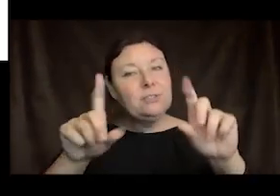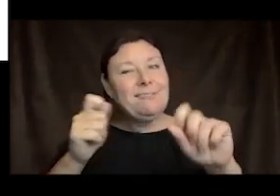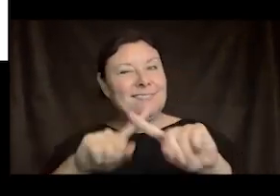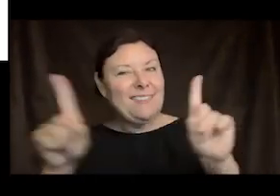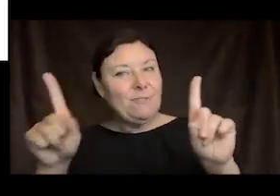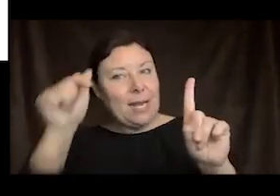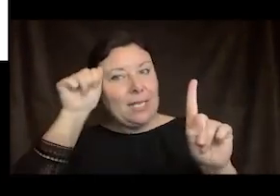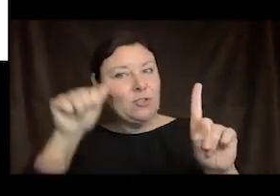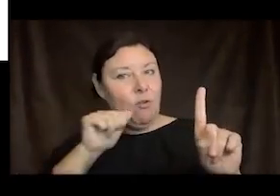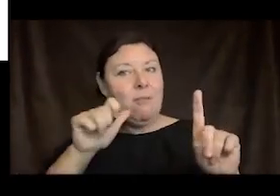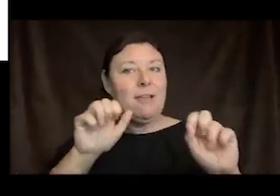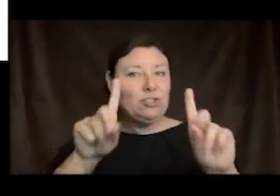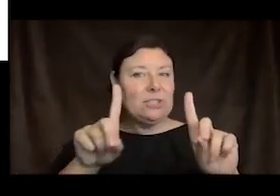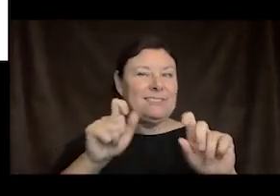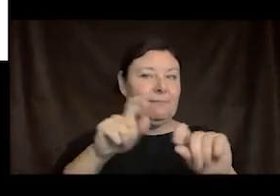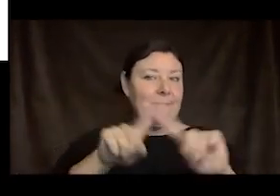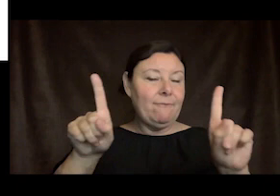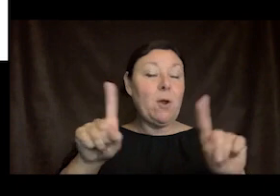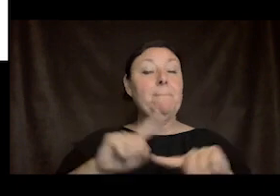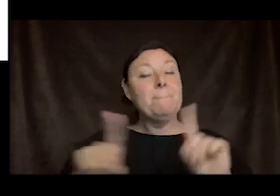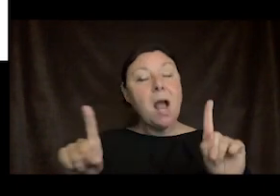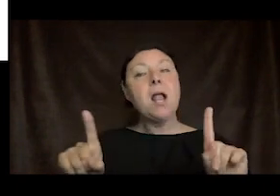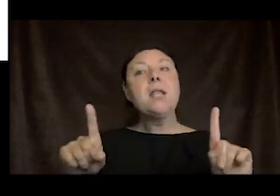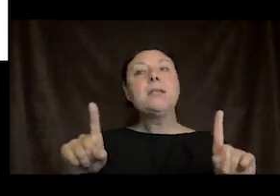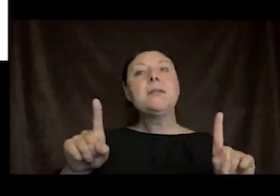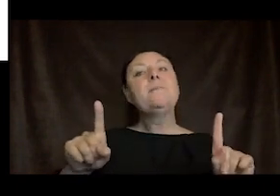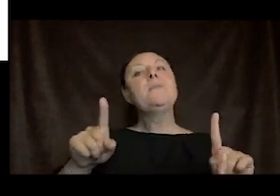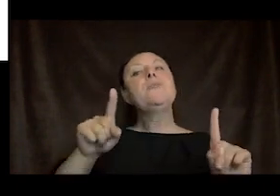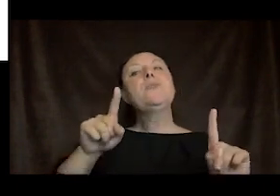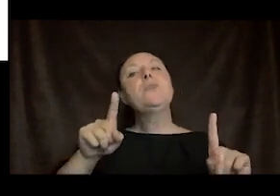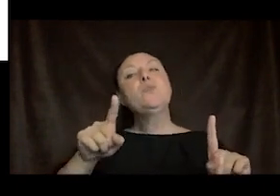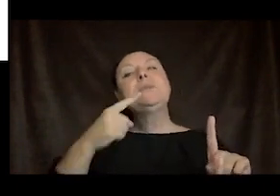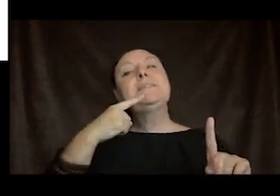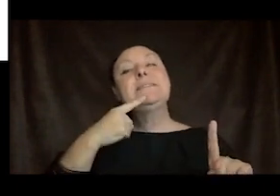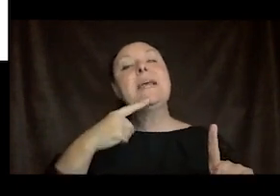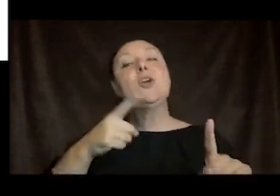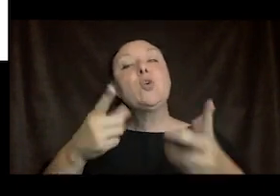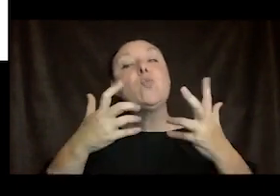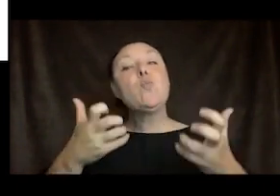different. I would say that you want your students to